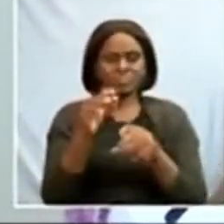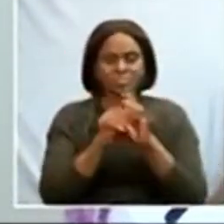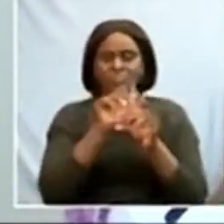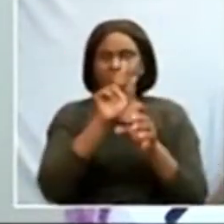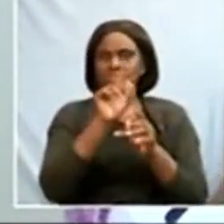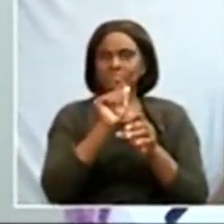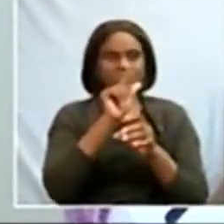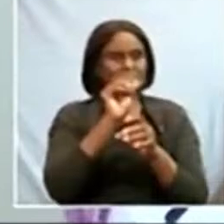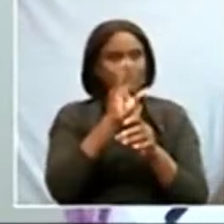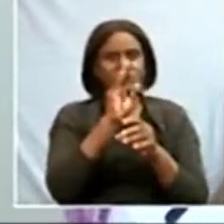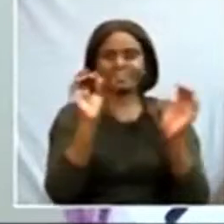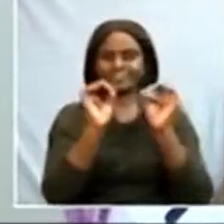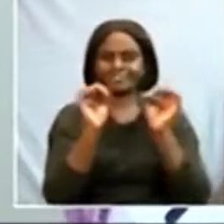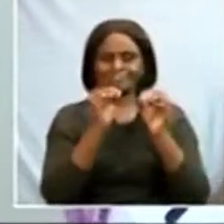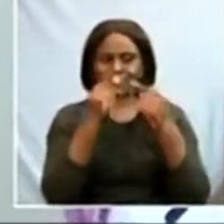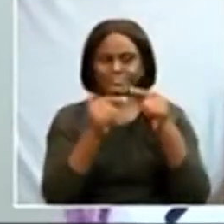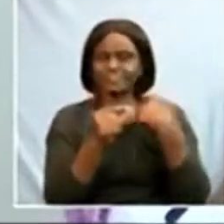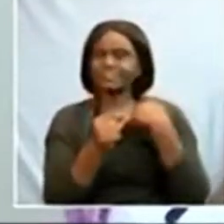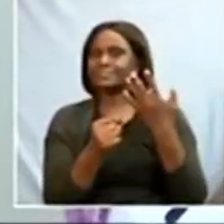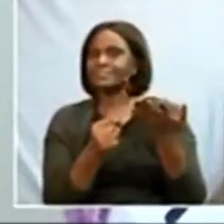Kalabo, none is happening.